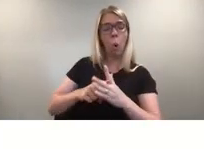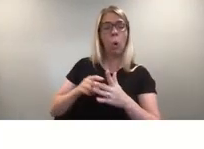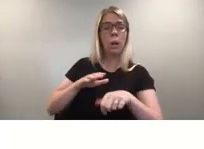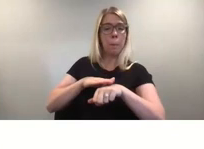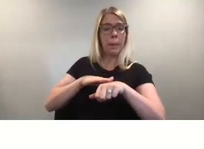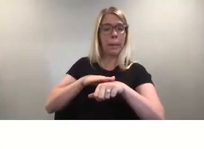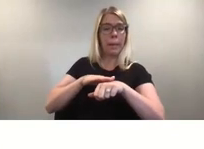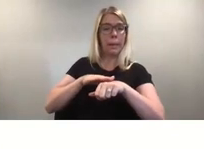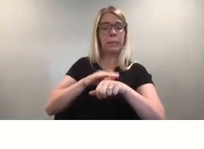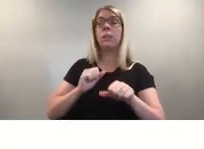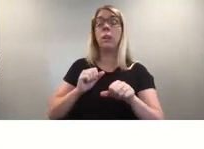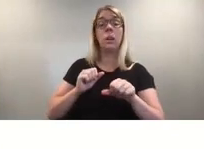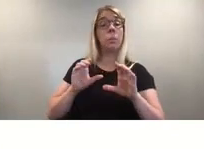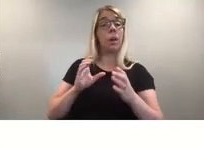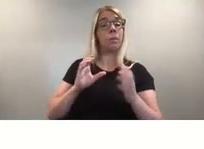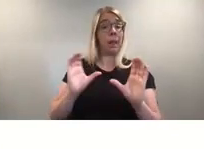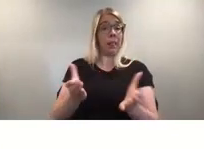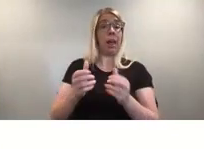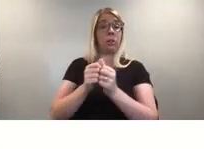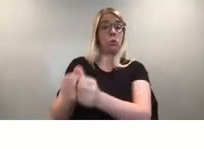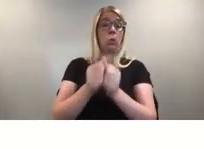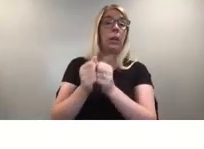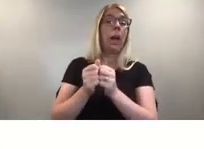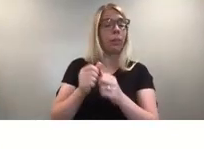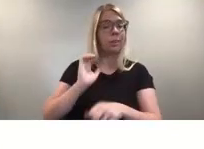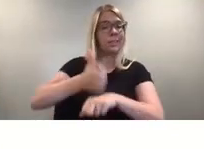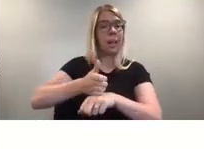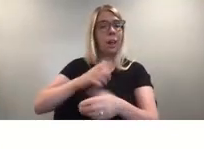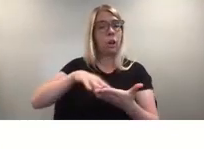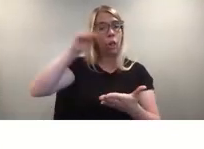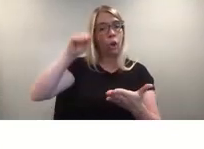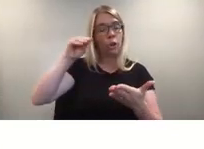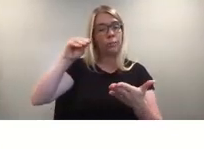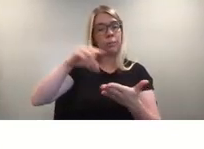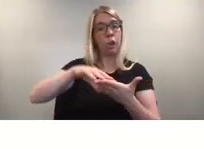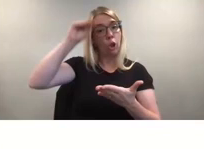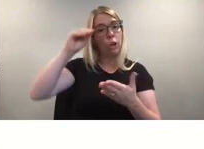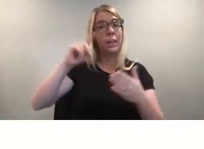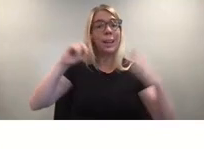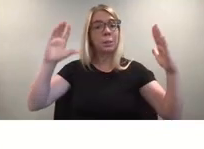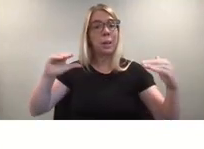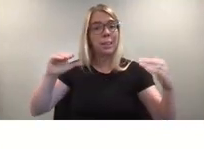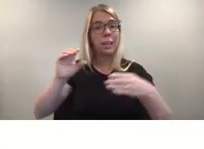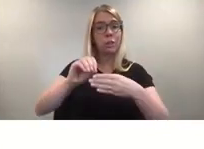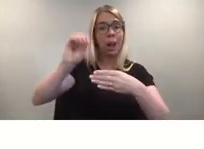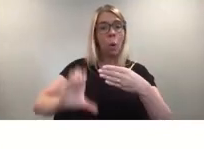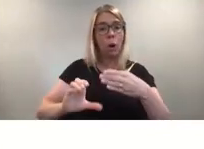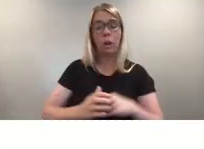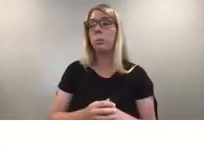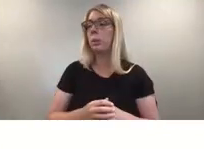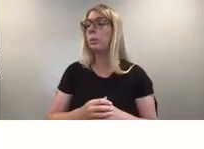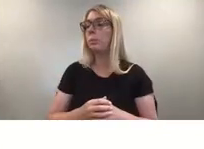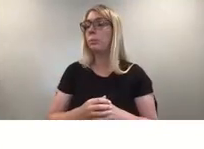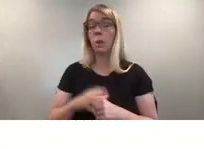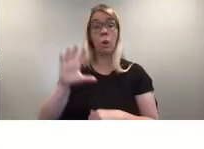collaboratively generated their student learning outcomes and the expectations for themselves and the instructor. And co-creating the student learning